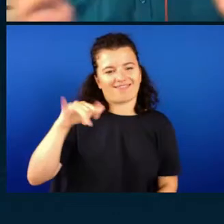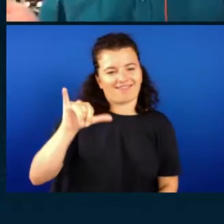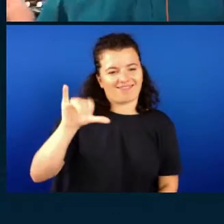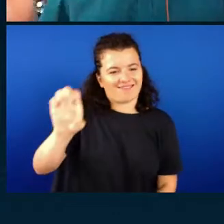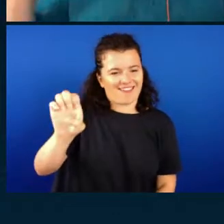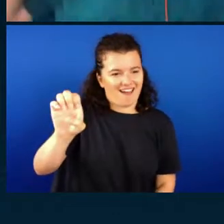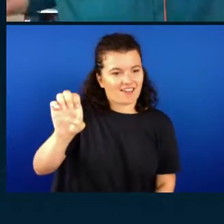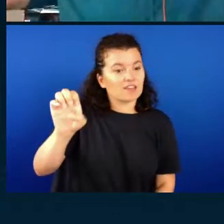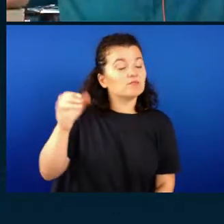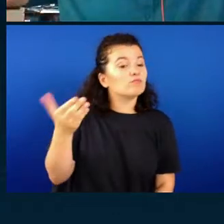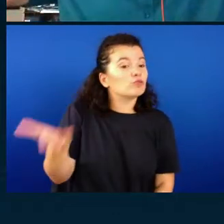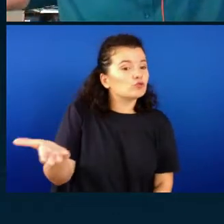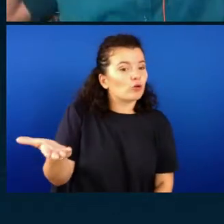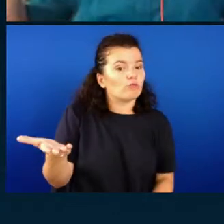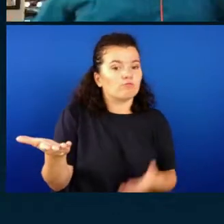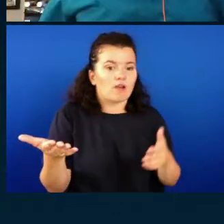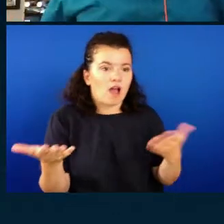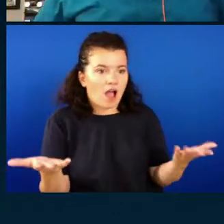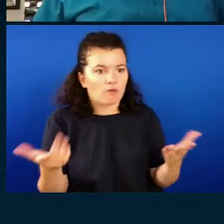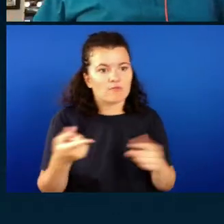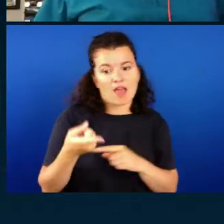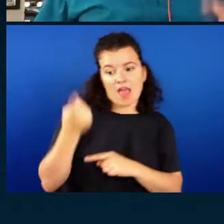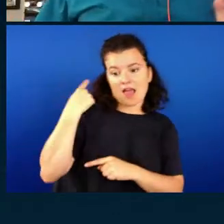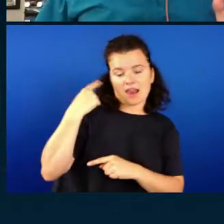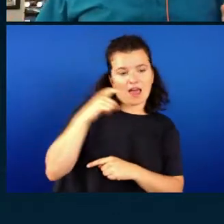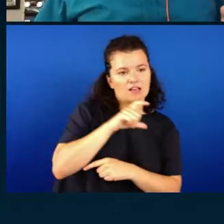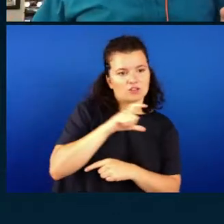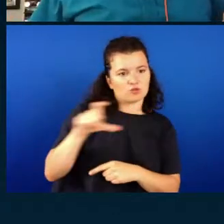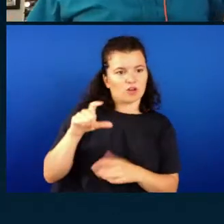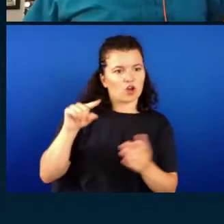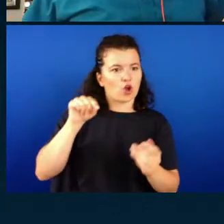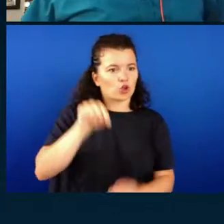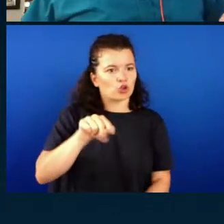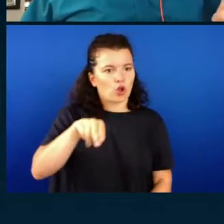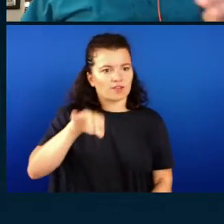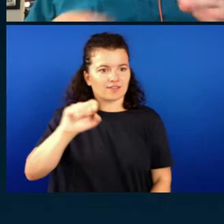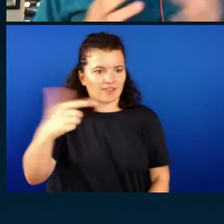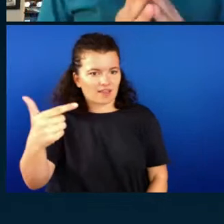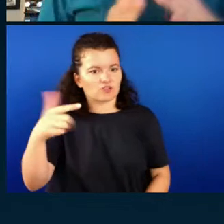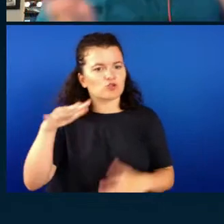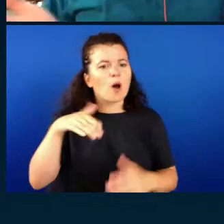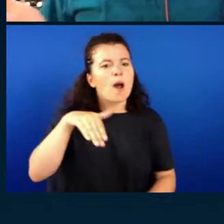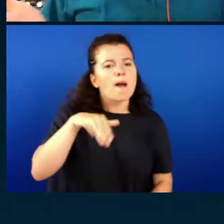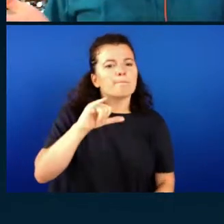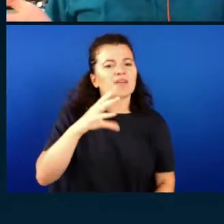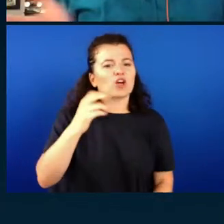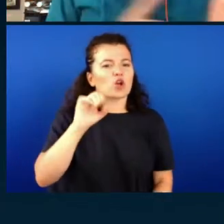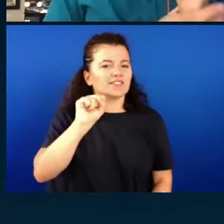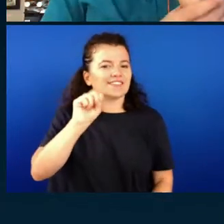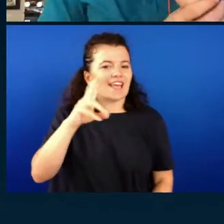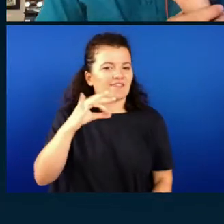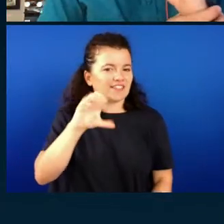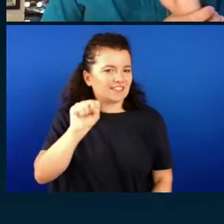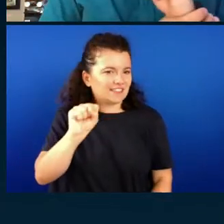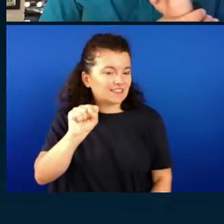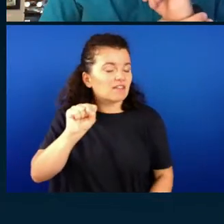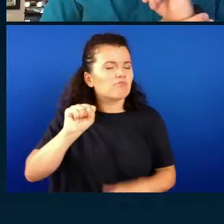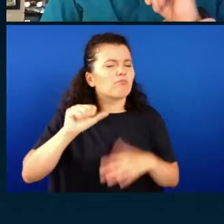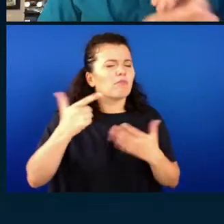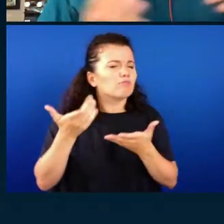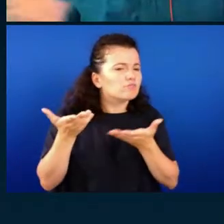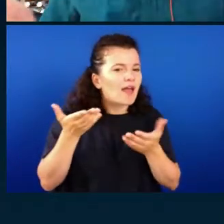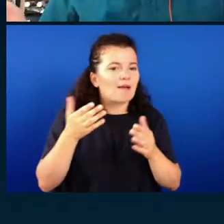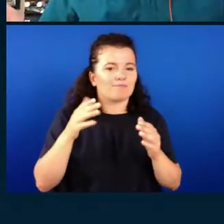And last week, there was the .NET Conf focus on microservices. And so I'm showing some of the stuff that they showed there. I'm